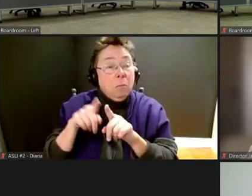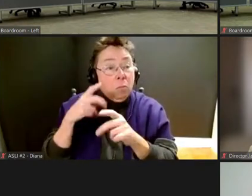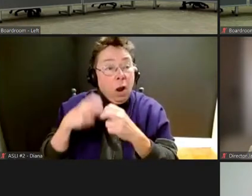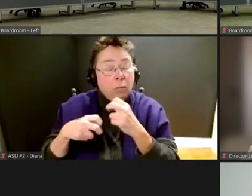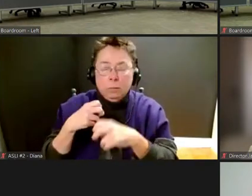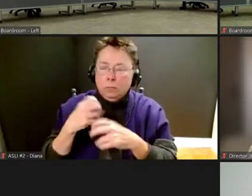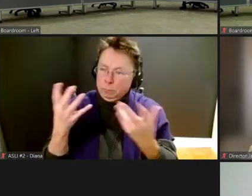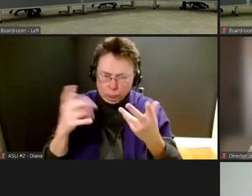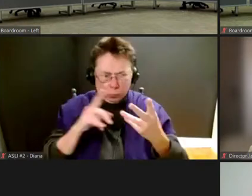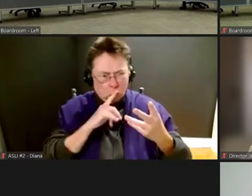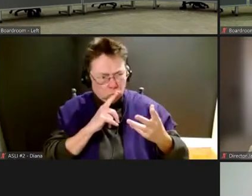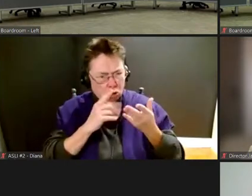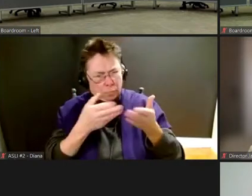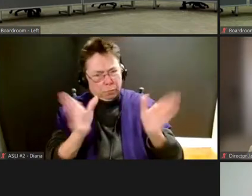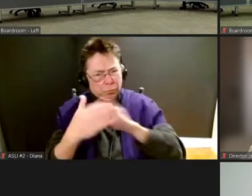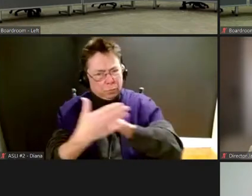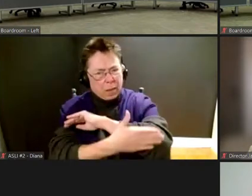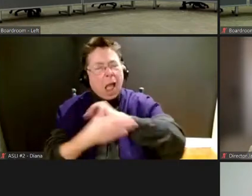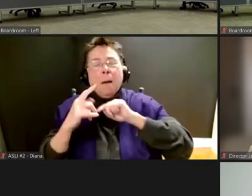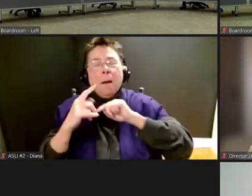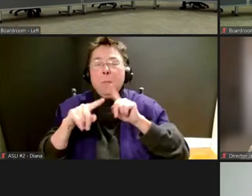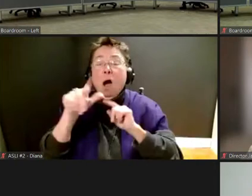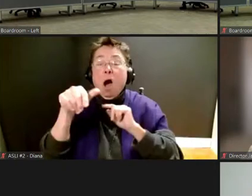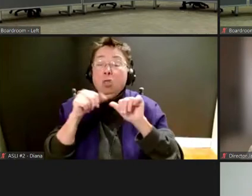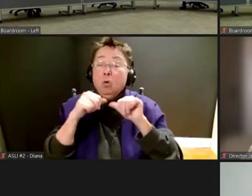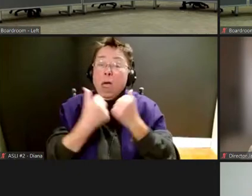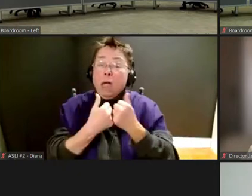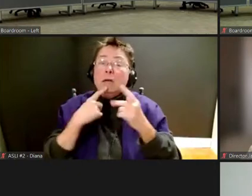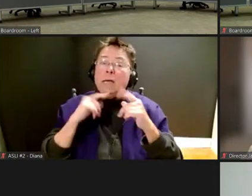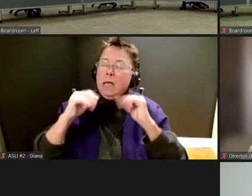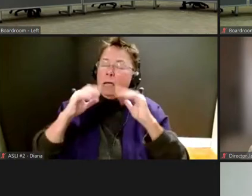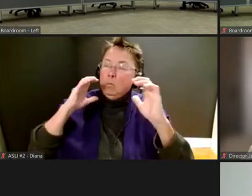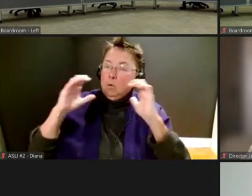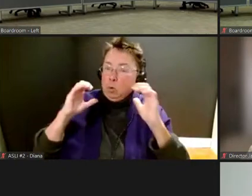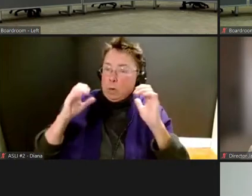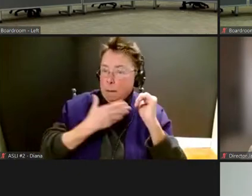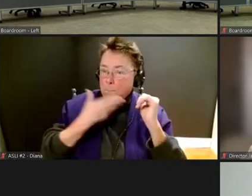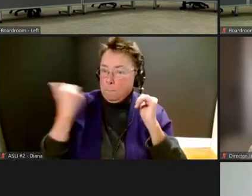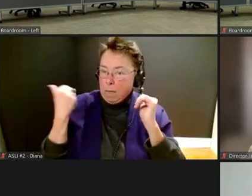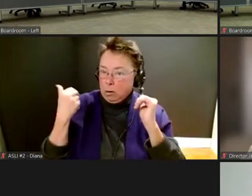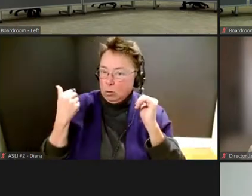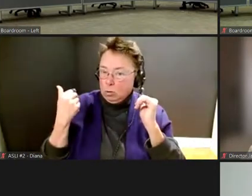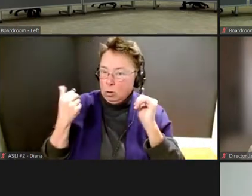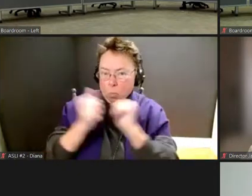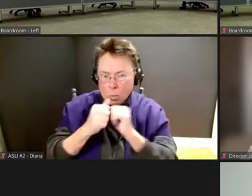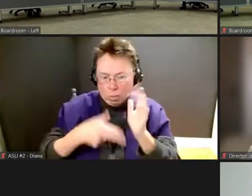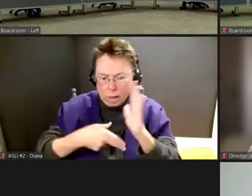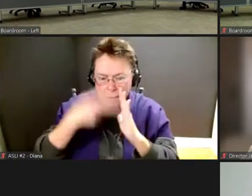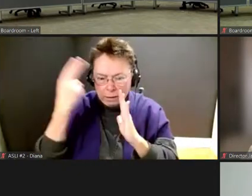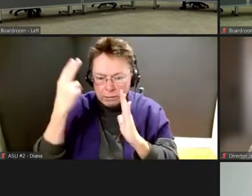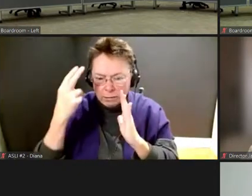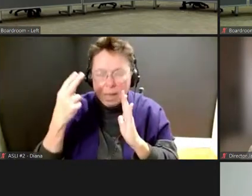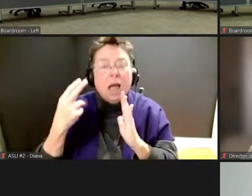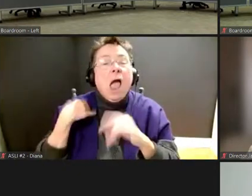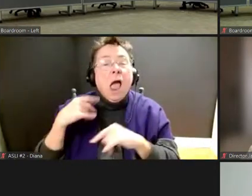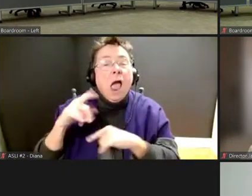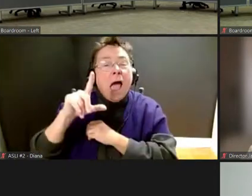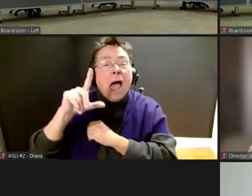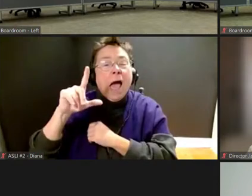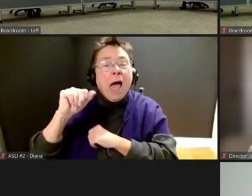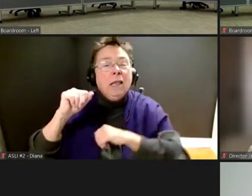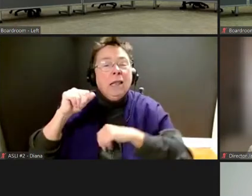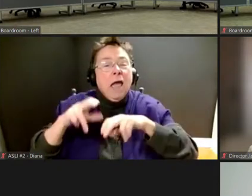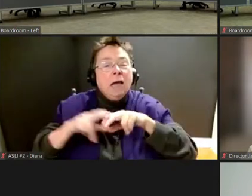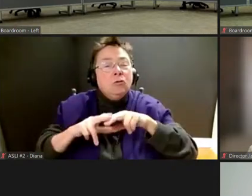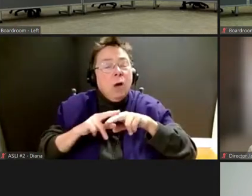the country. However, other agencies are actually able to communicate about their service with honesty. After Los Angeles Metro realigned their schedules